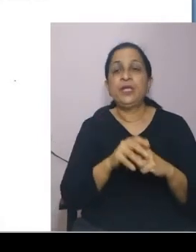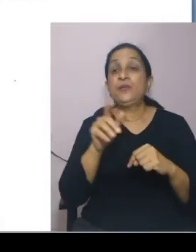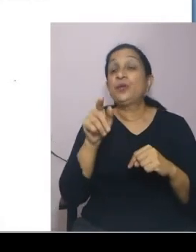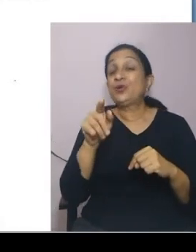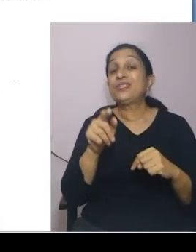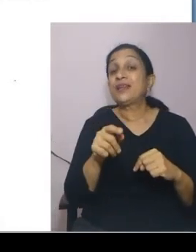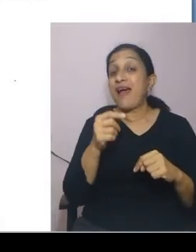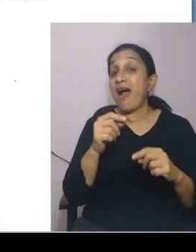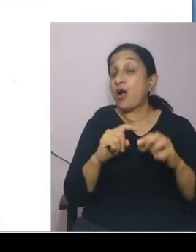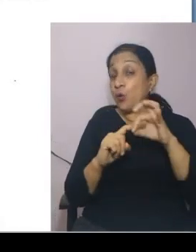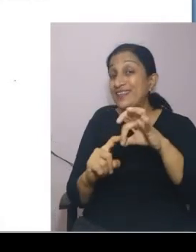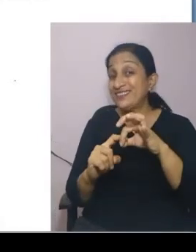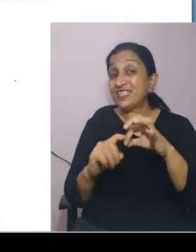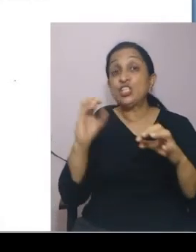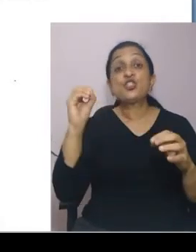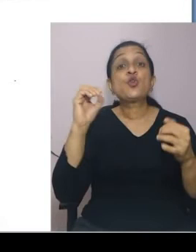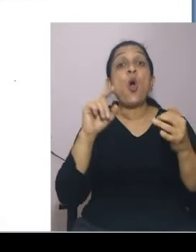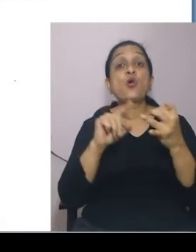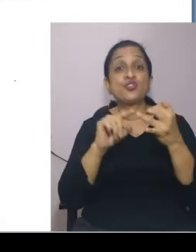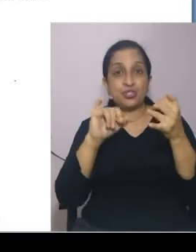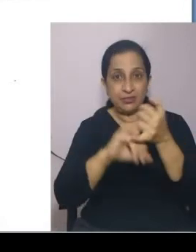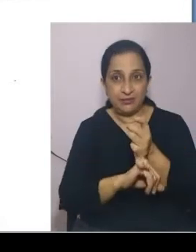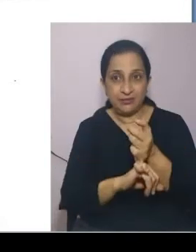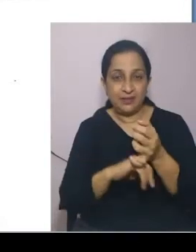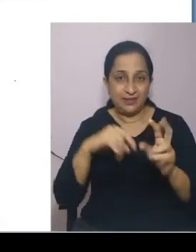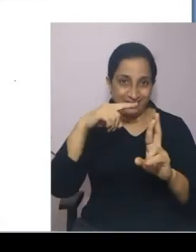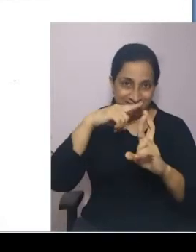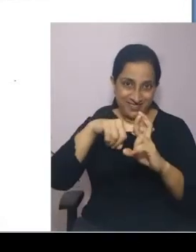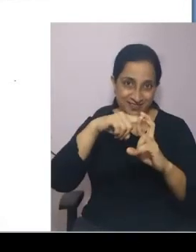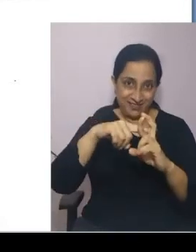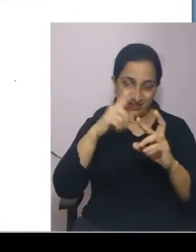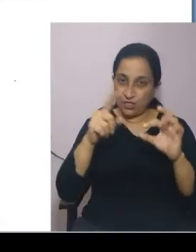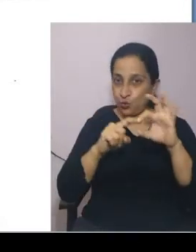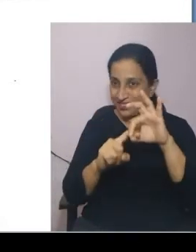because they have asked for cosine of the angle, right?